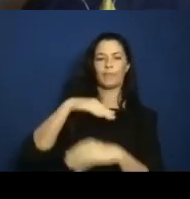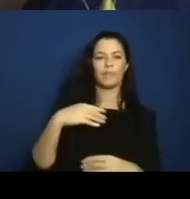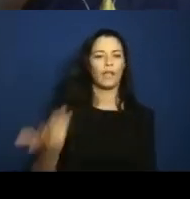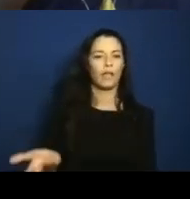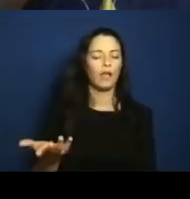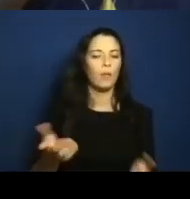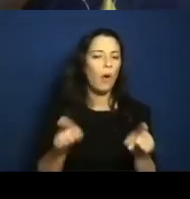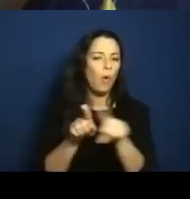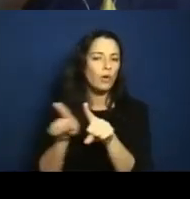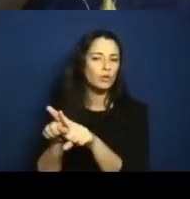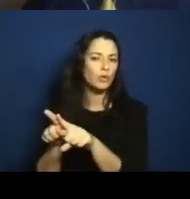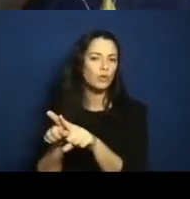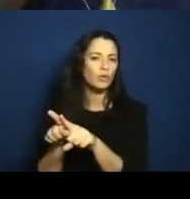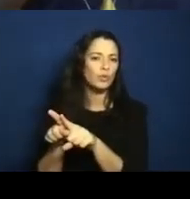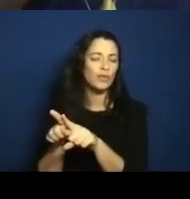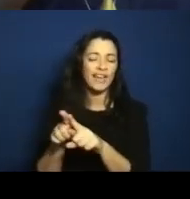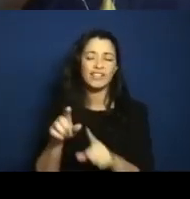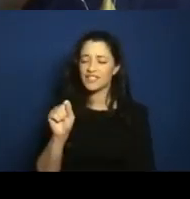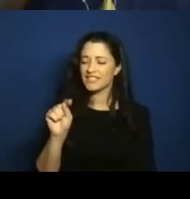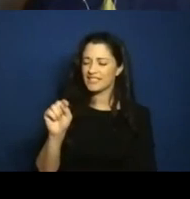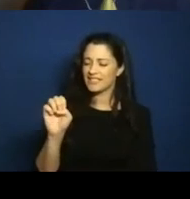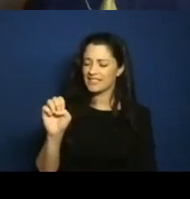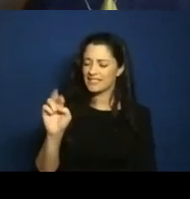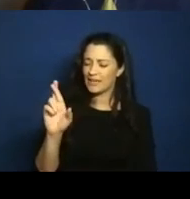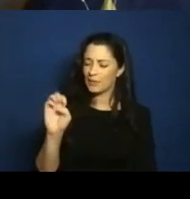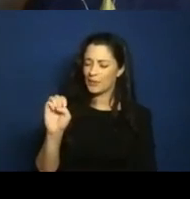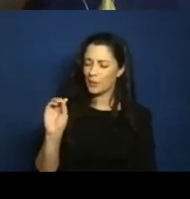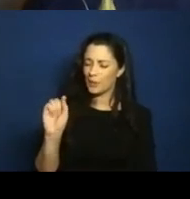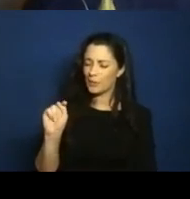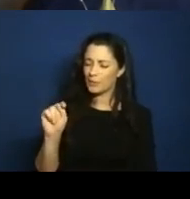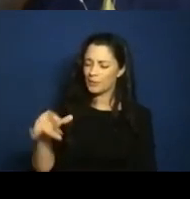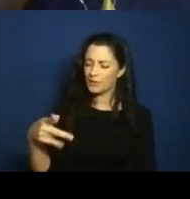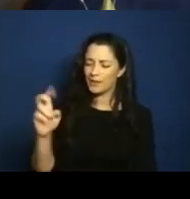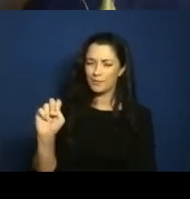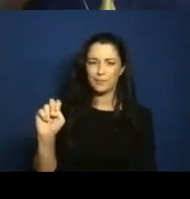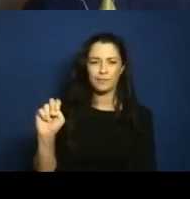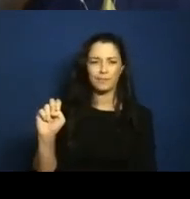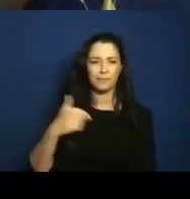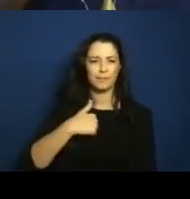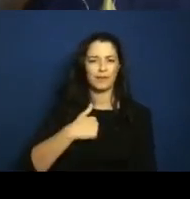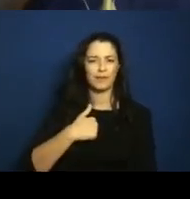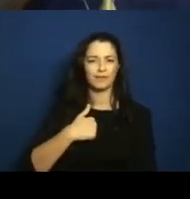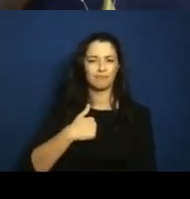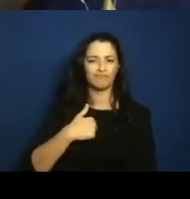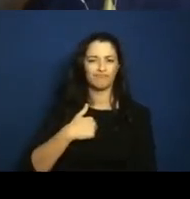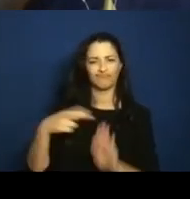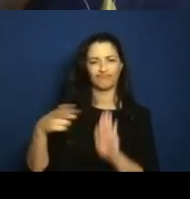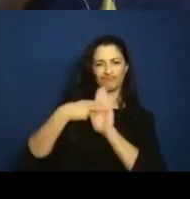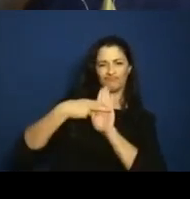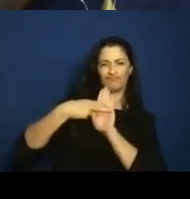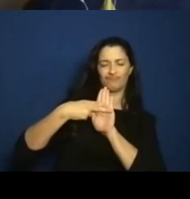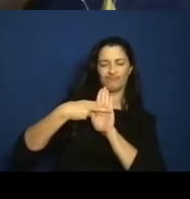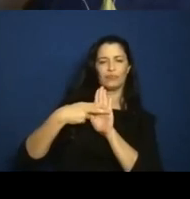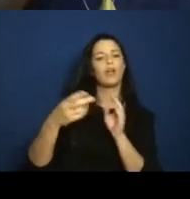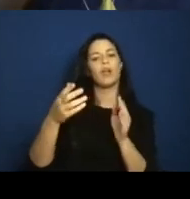also stereotype me. So one stereotype that many Black women in the